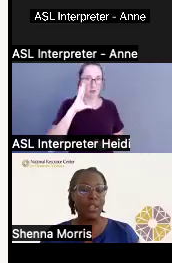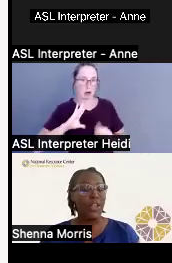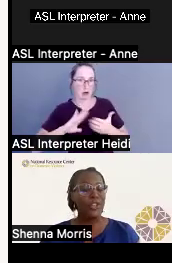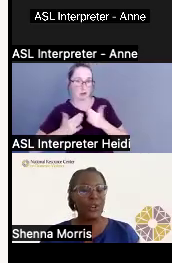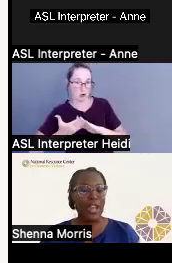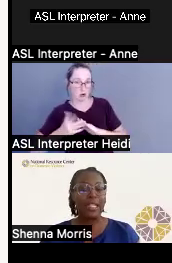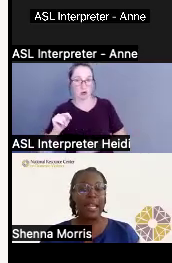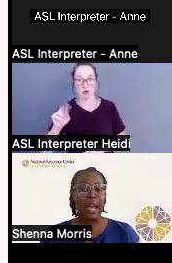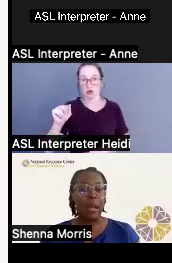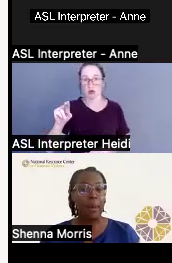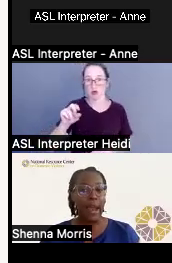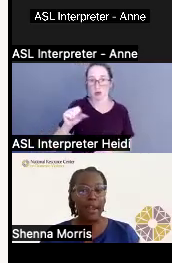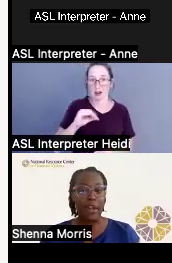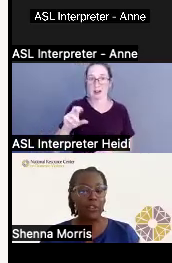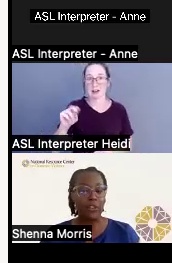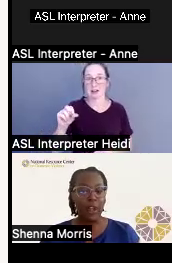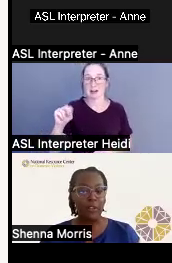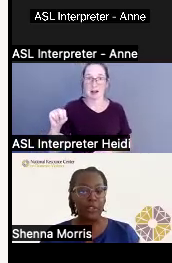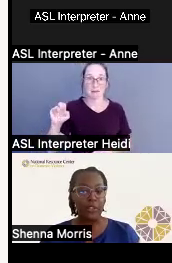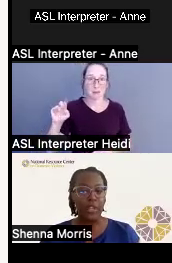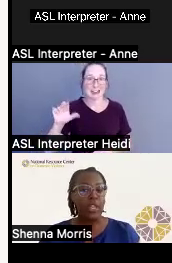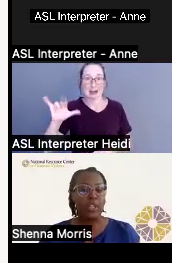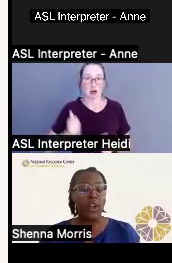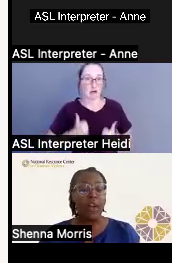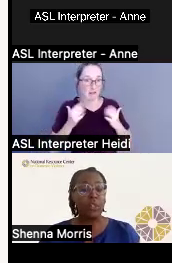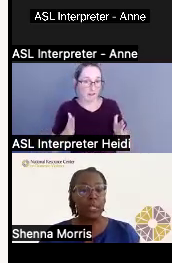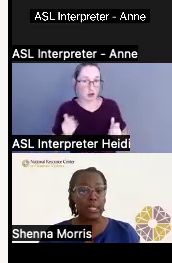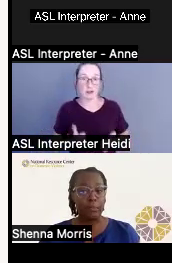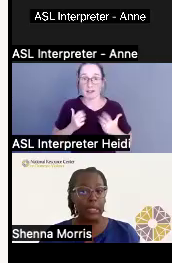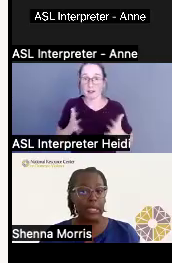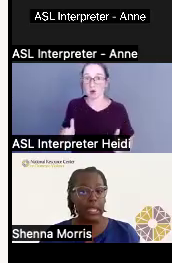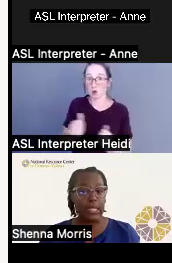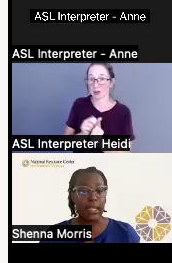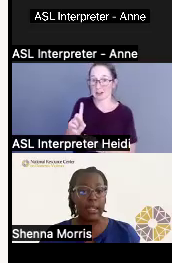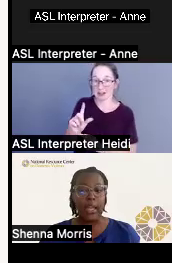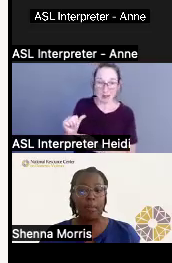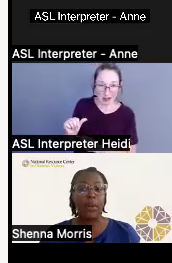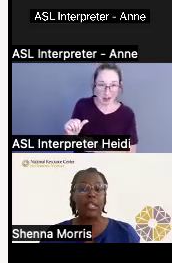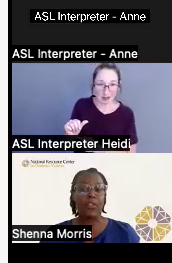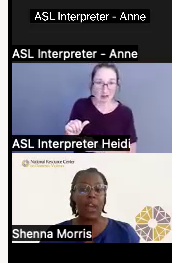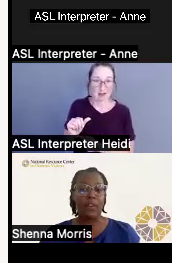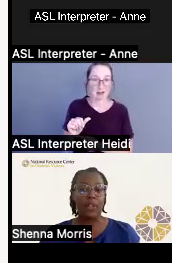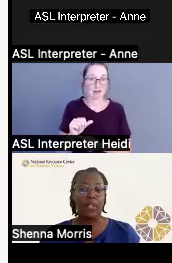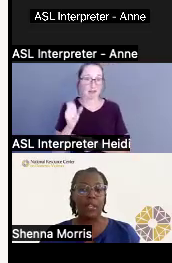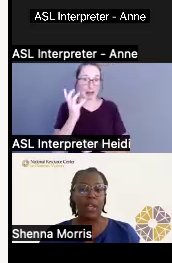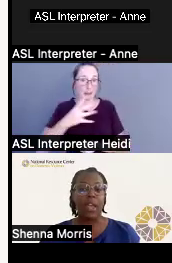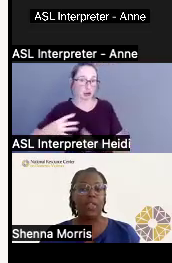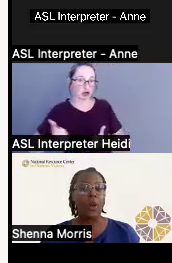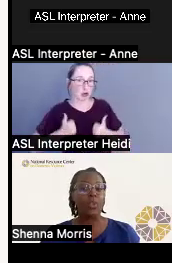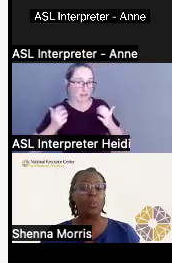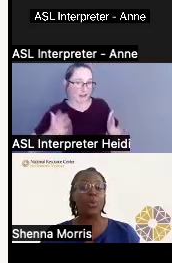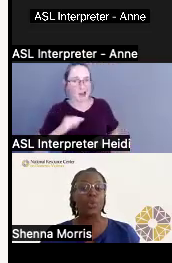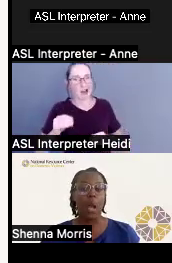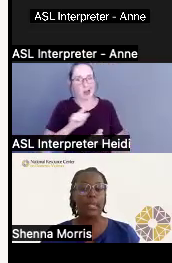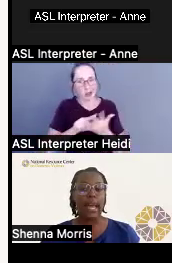communities, trans and non-binary survivors, survivors with disabilities, immigrant survivors, and